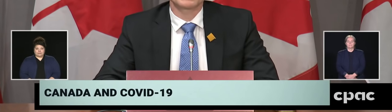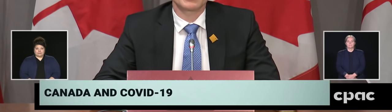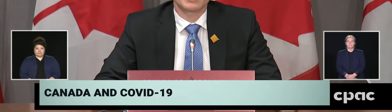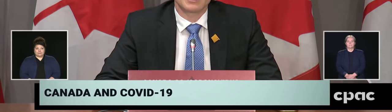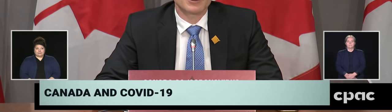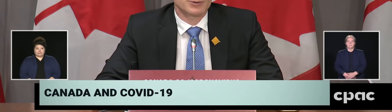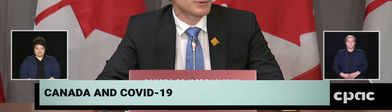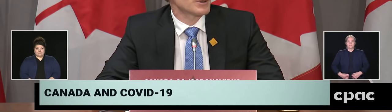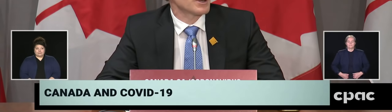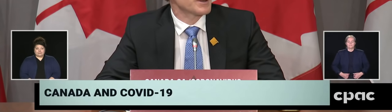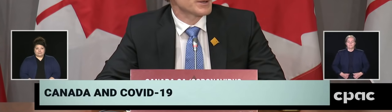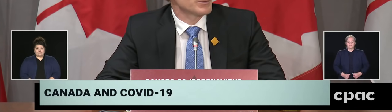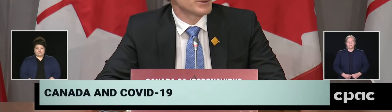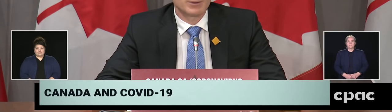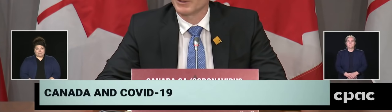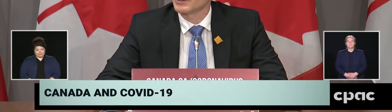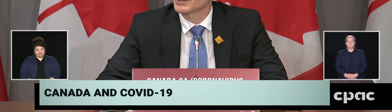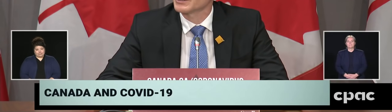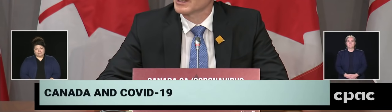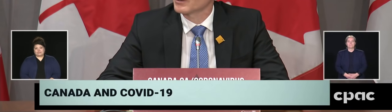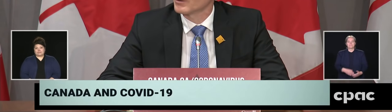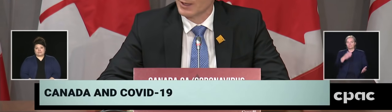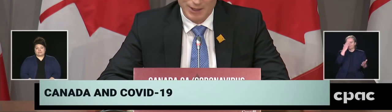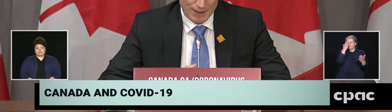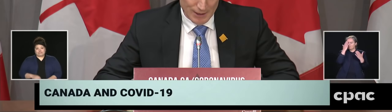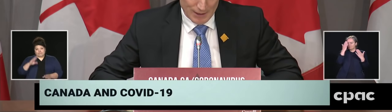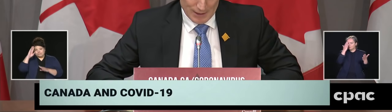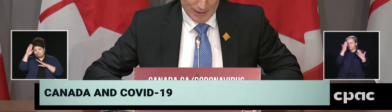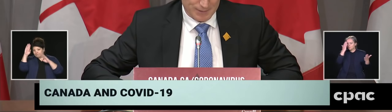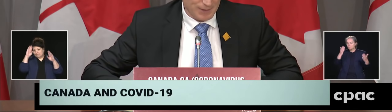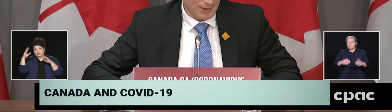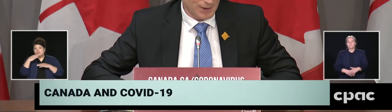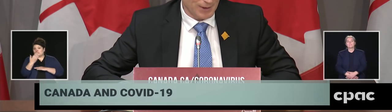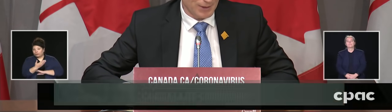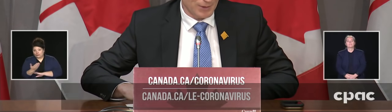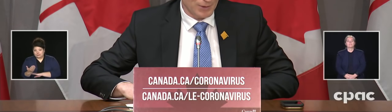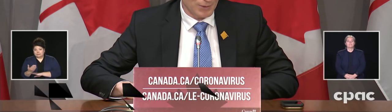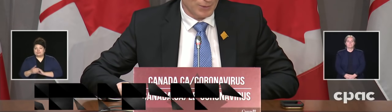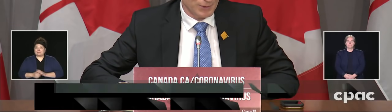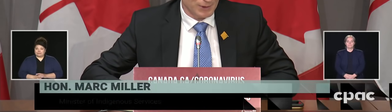Bonjour à tous et à toutes. I think we will just get going.